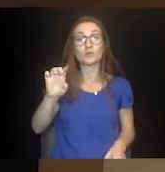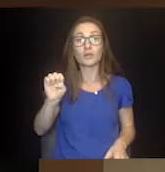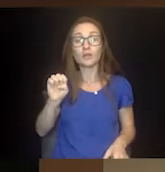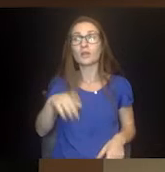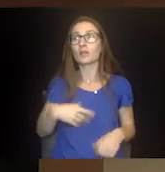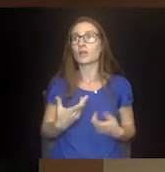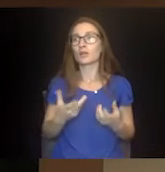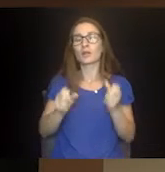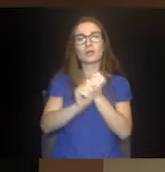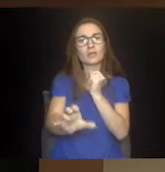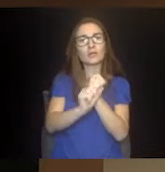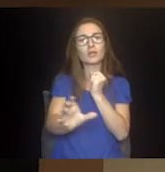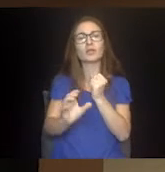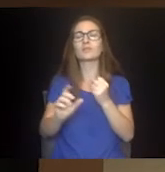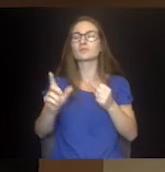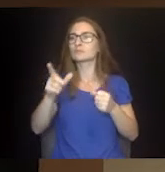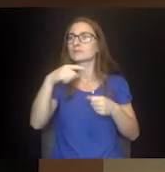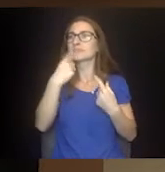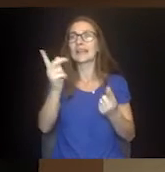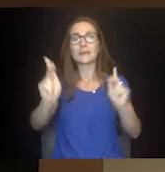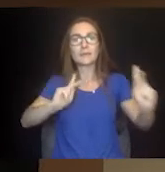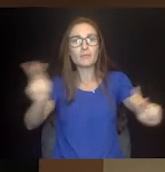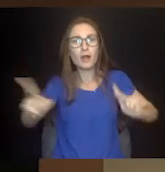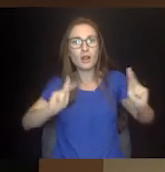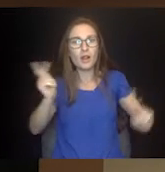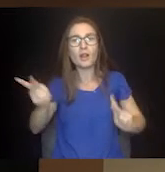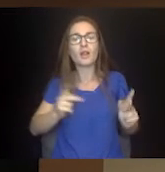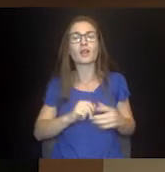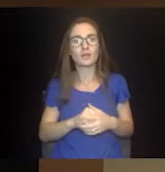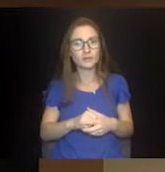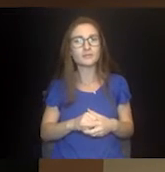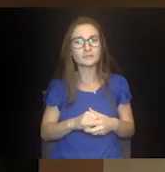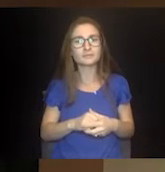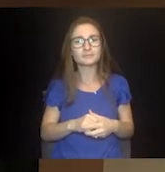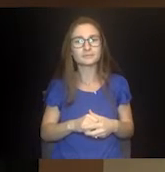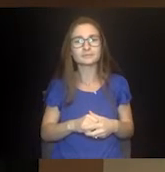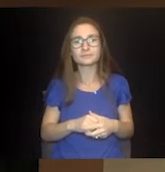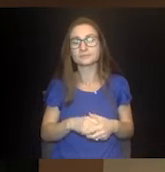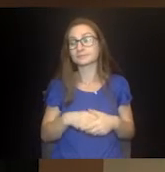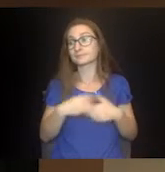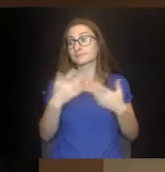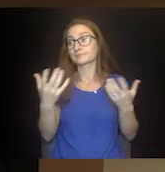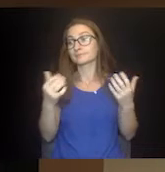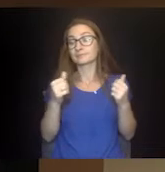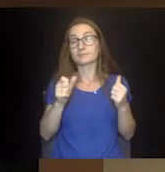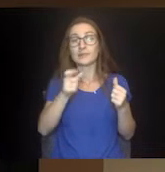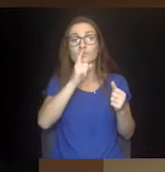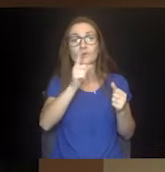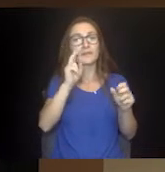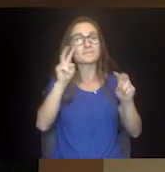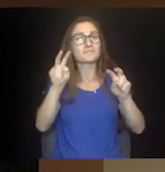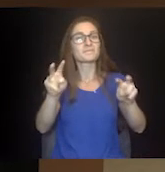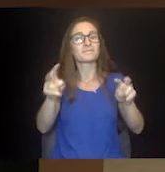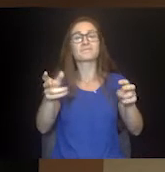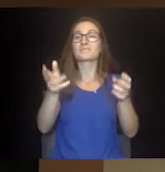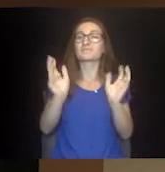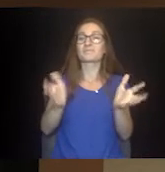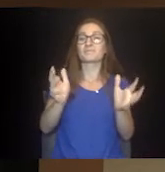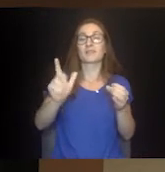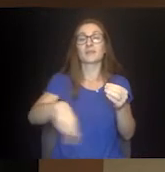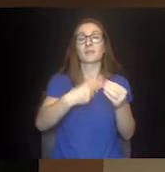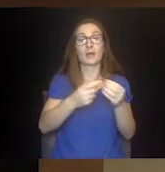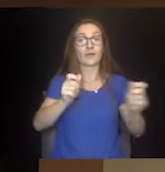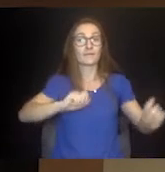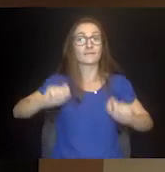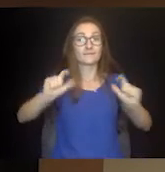Noodle, through other things, and to tell people about what we do here, what we do at Cafe, all that type of stuff. And I'm really